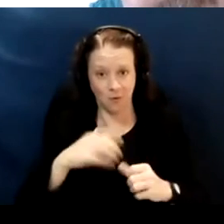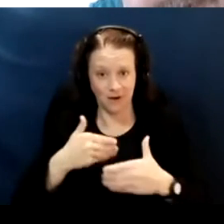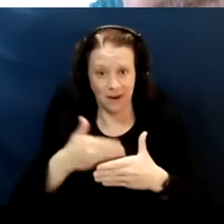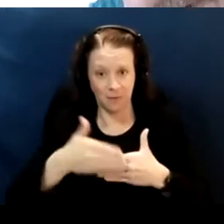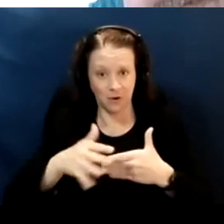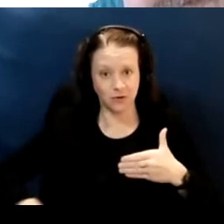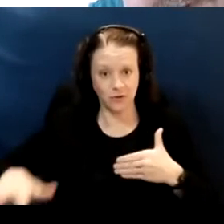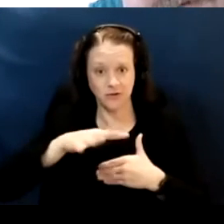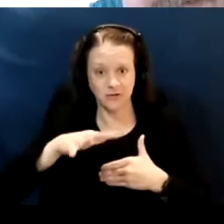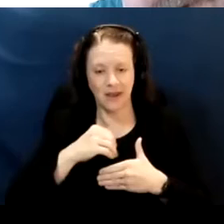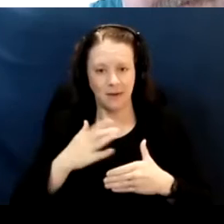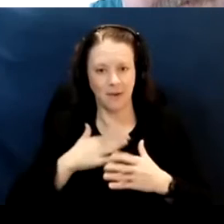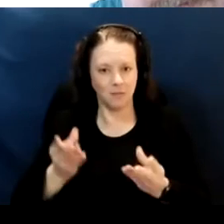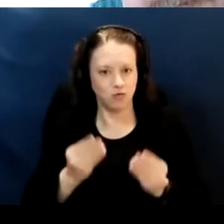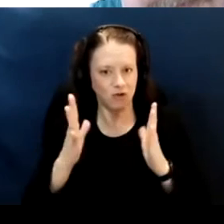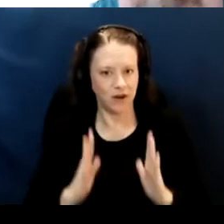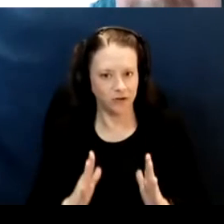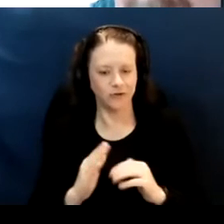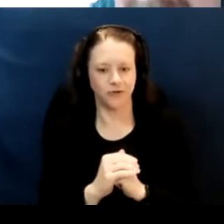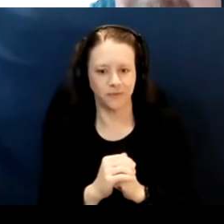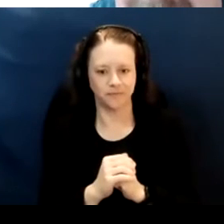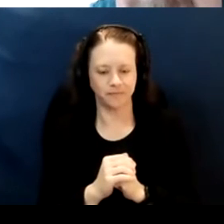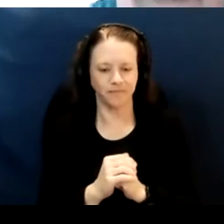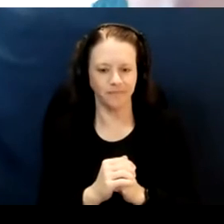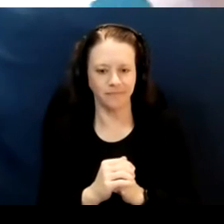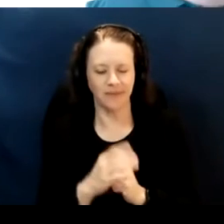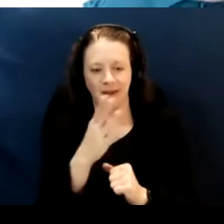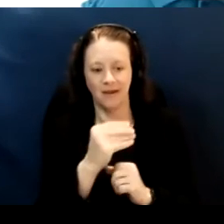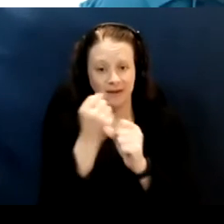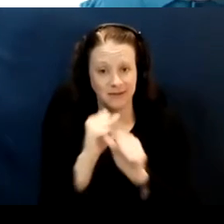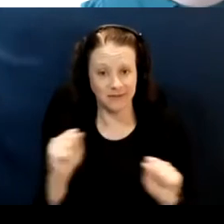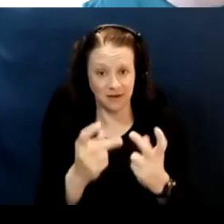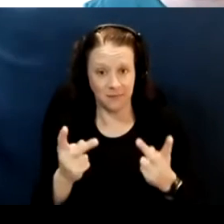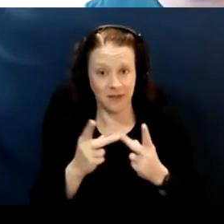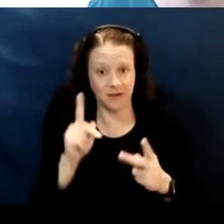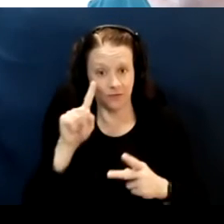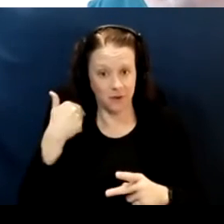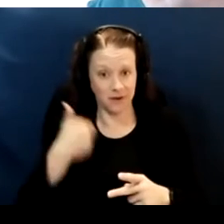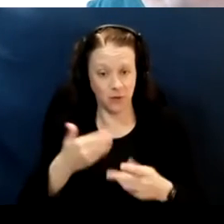and my providers, and a safe place for me to still get treatment.